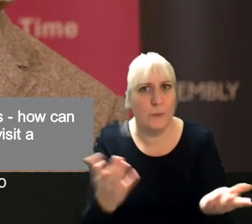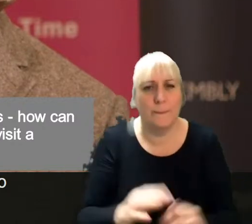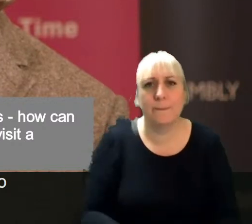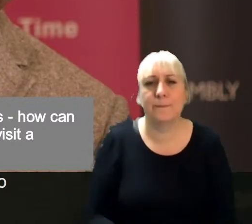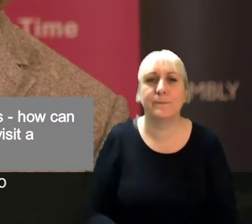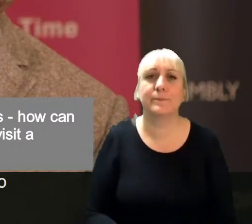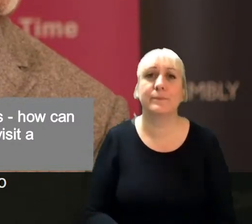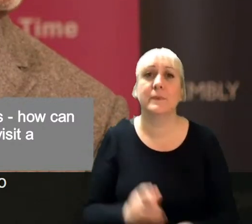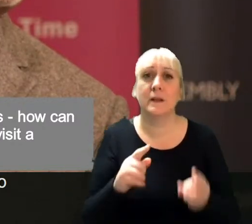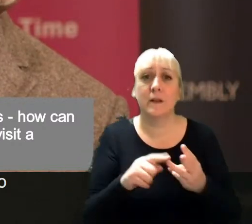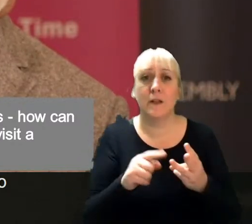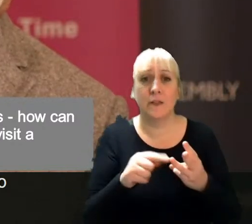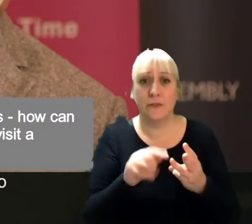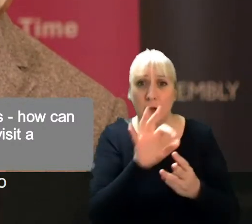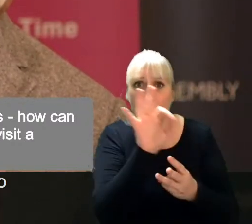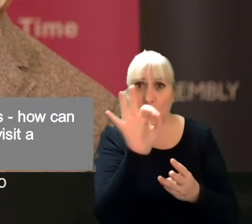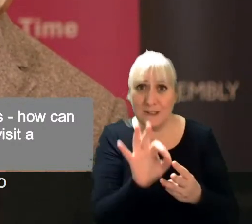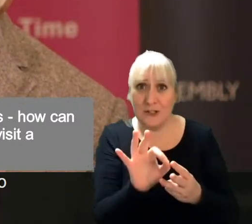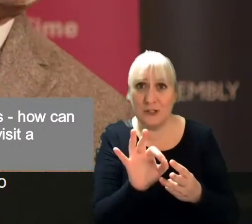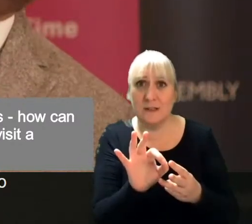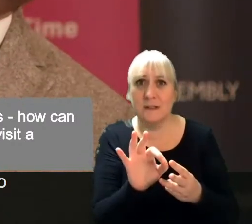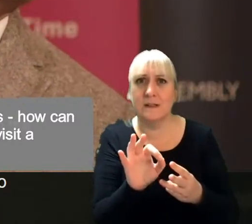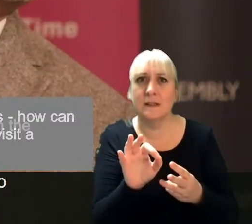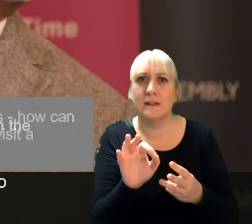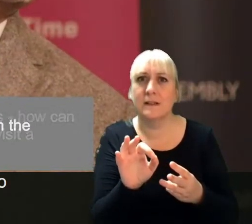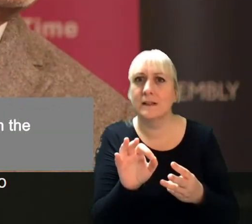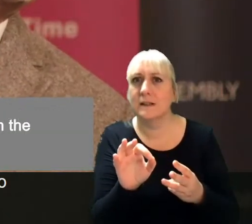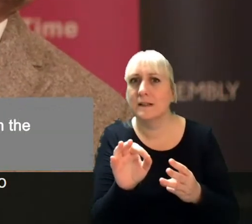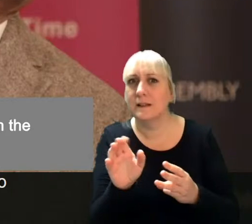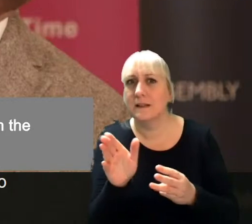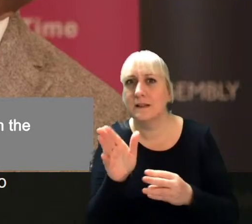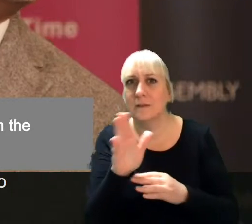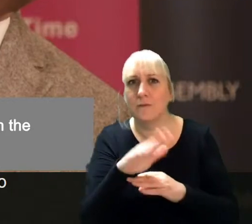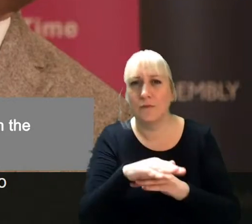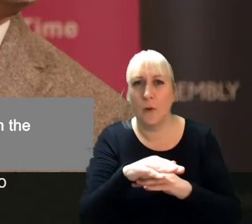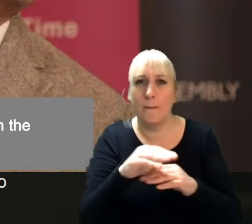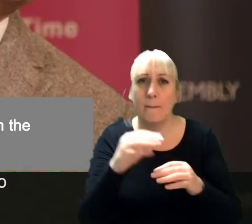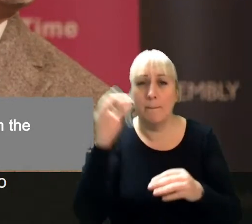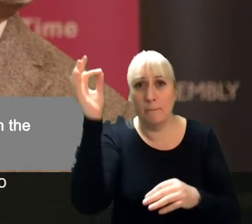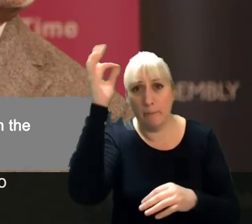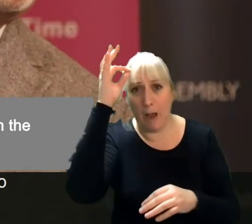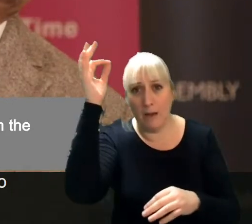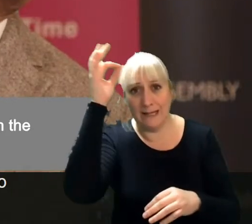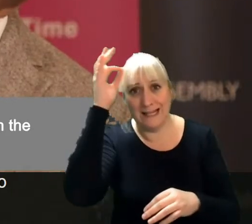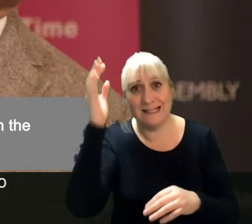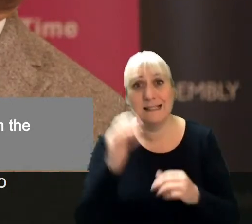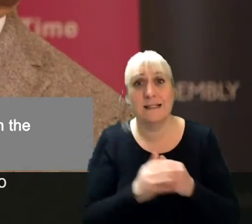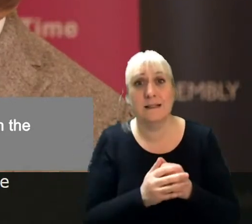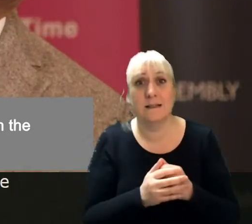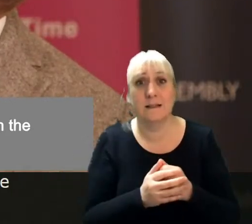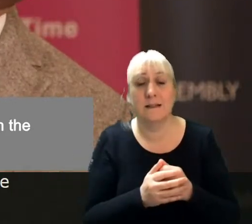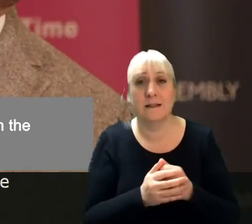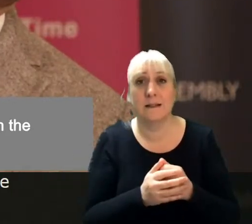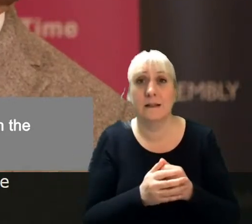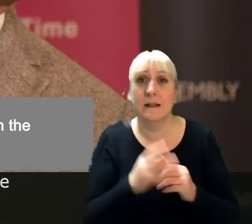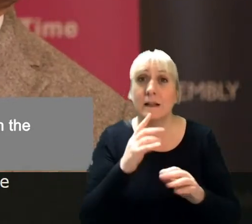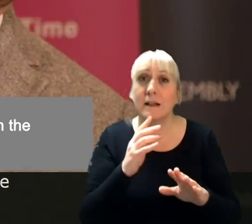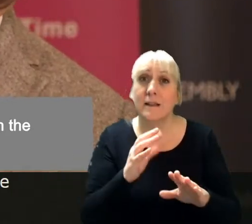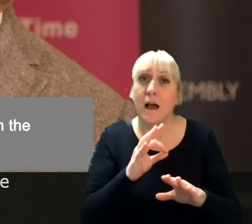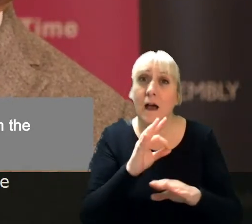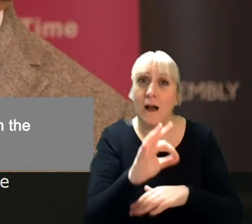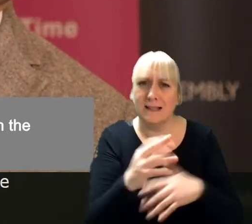Tefik from Barnet, I hope I've got the name right, and who says, how will you support community